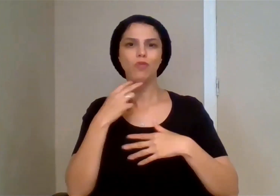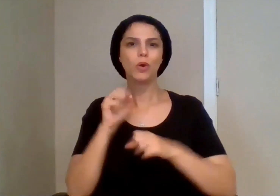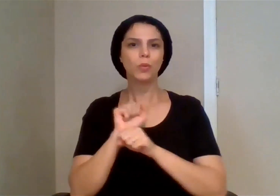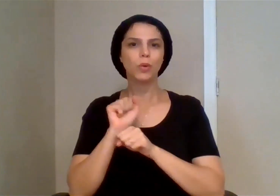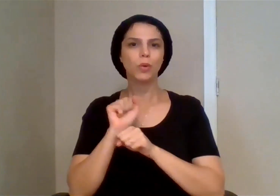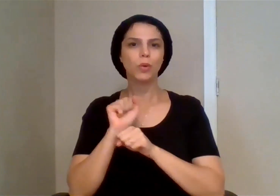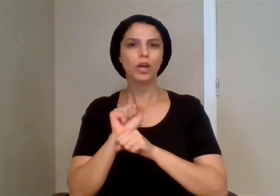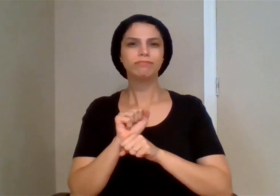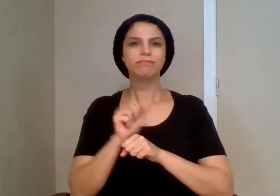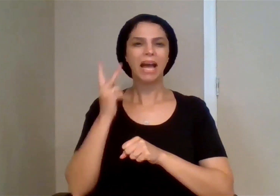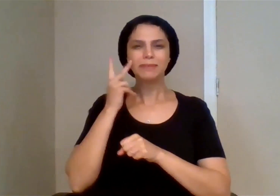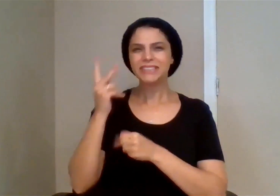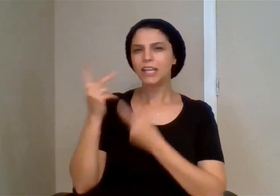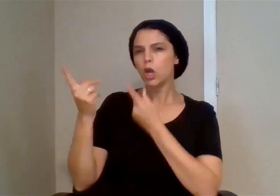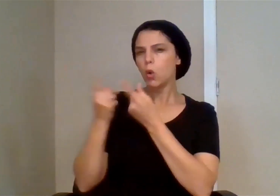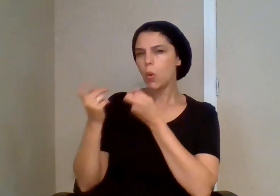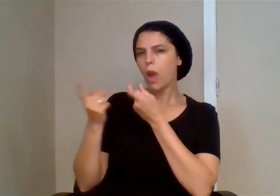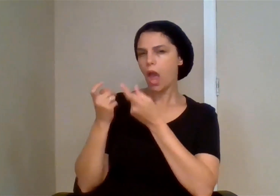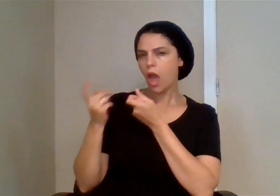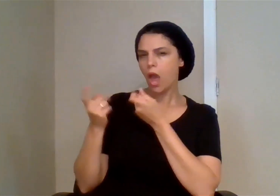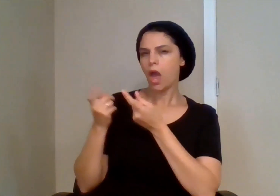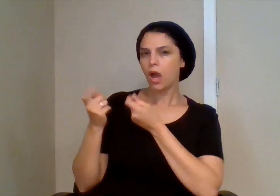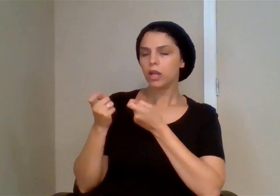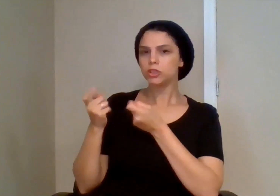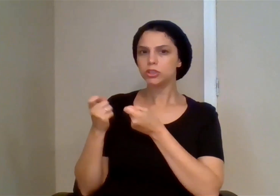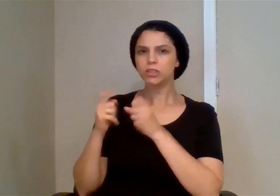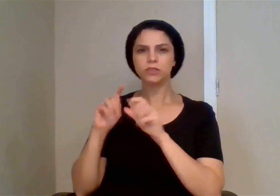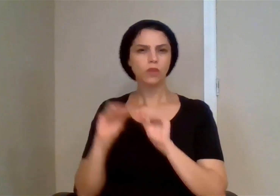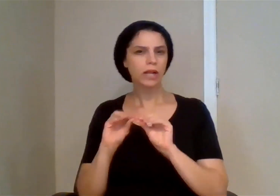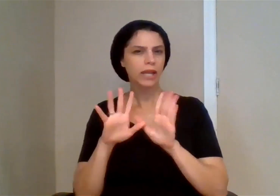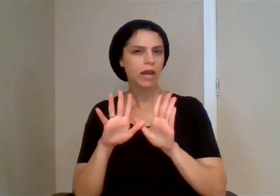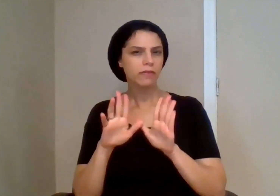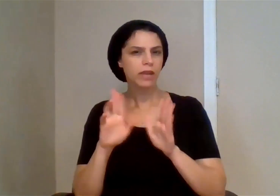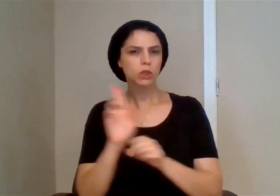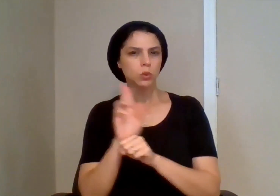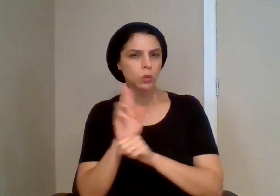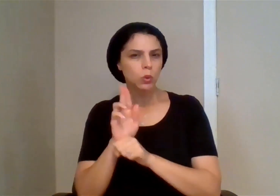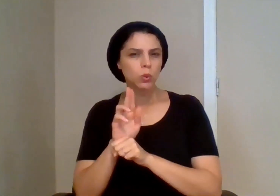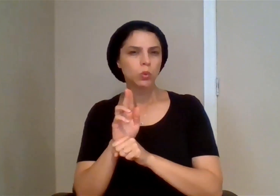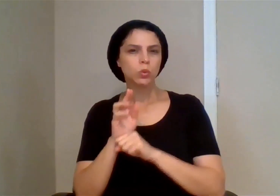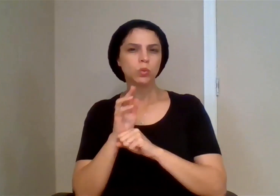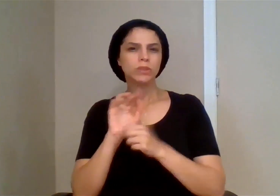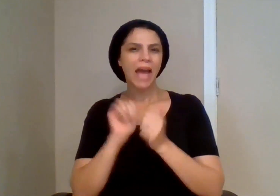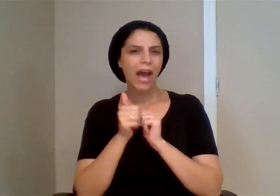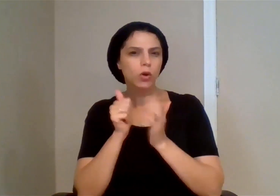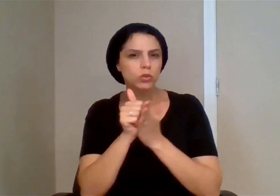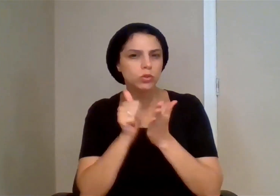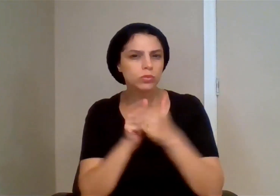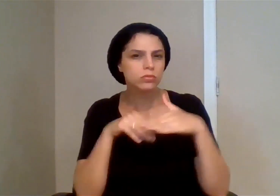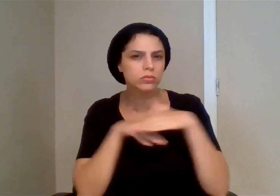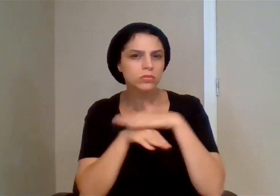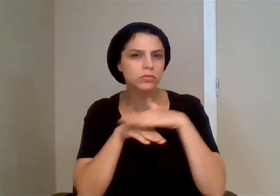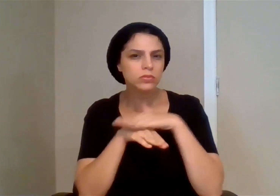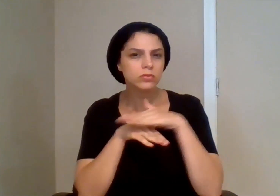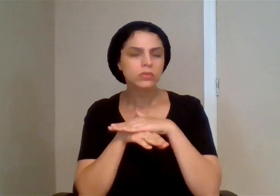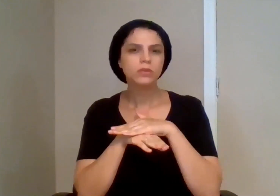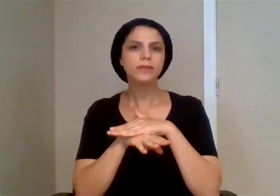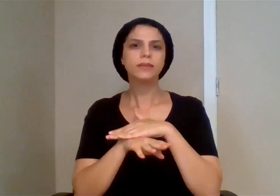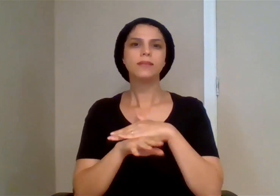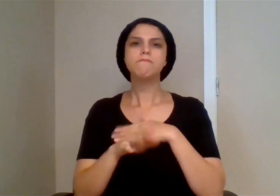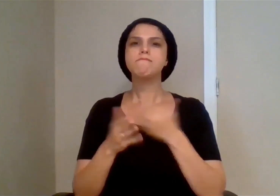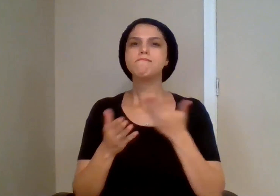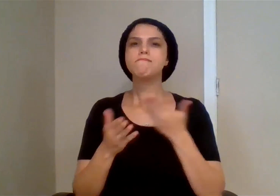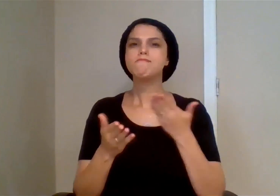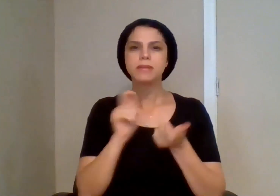just clarification on the credentials that need to be used to log in. Sometimes we're not being specific with logging into